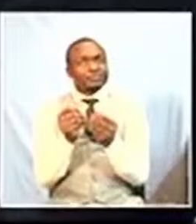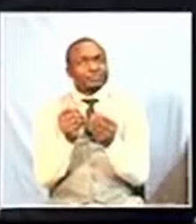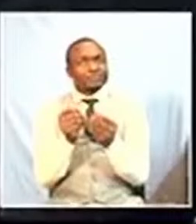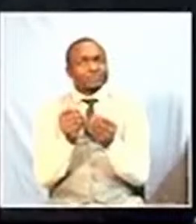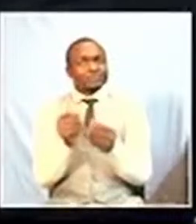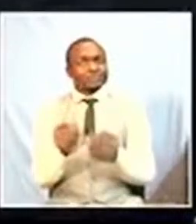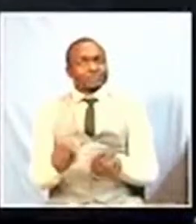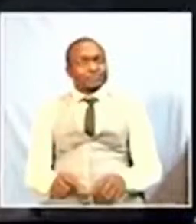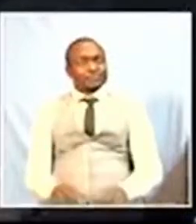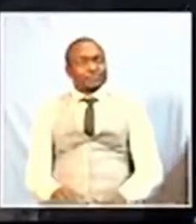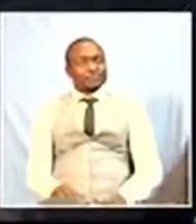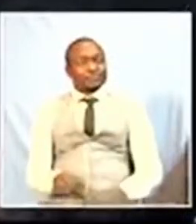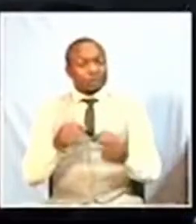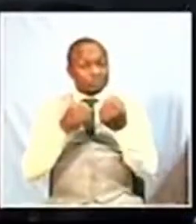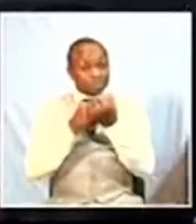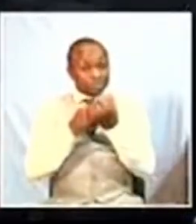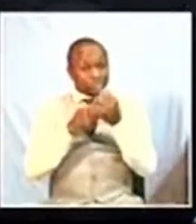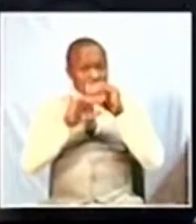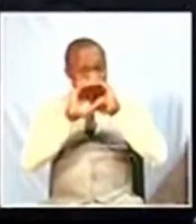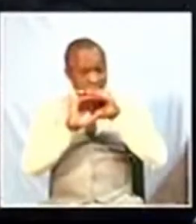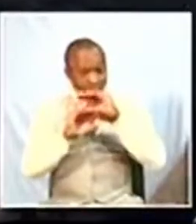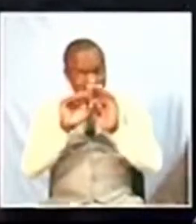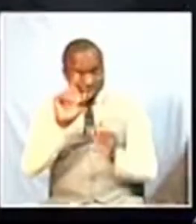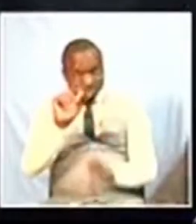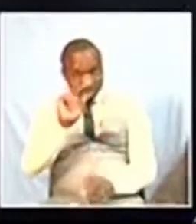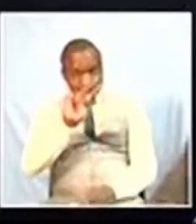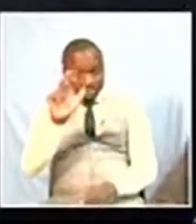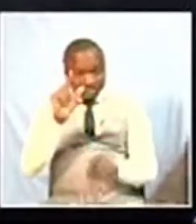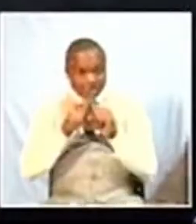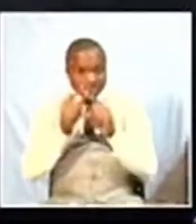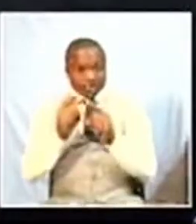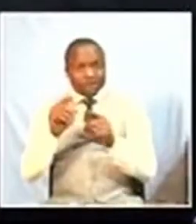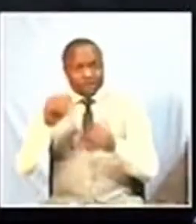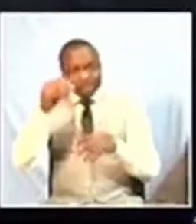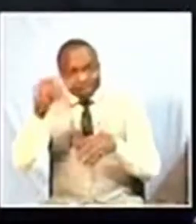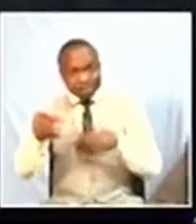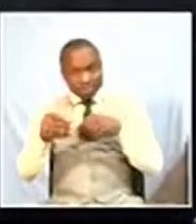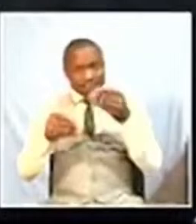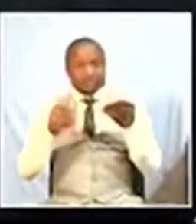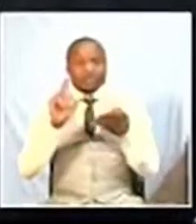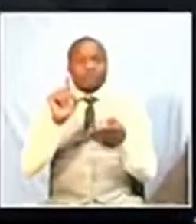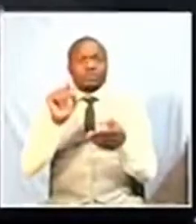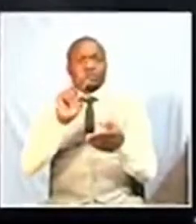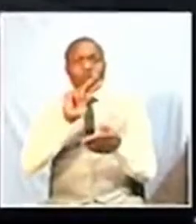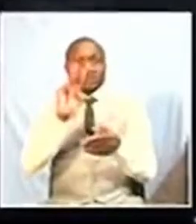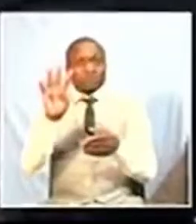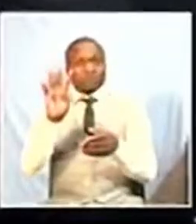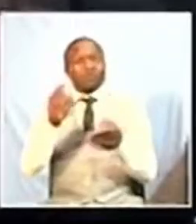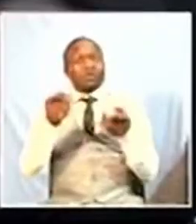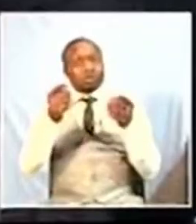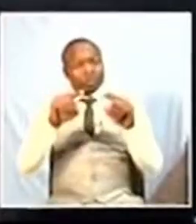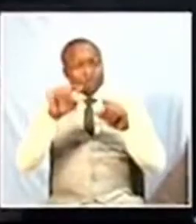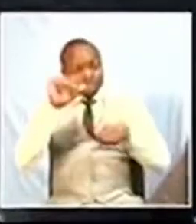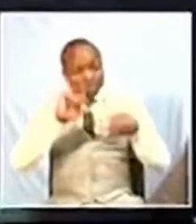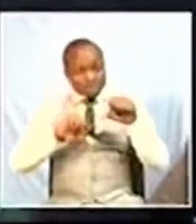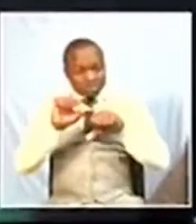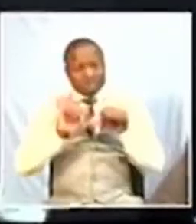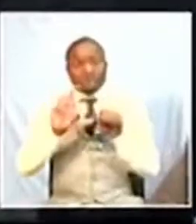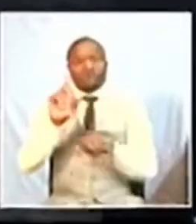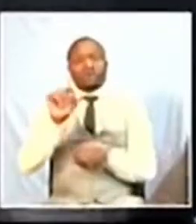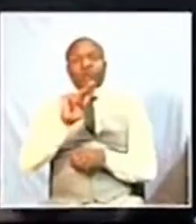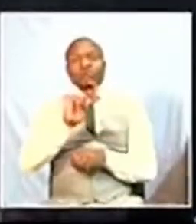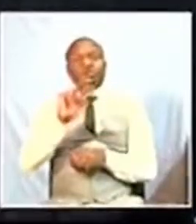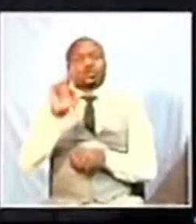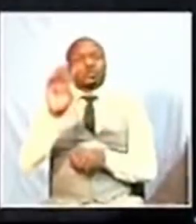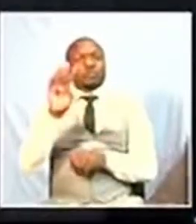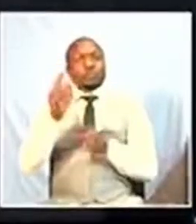that was funded under 2023 but spent in 2024? When we are going to audit 2024, what